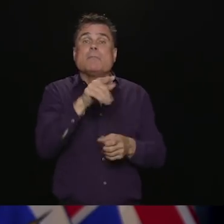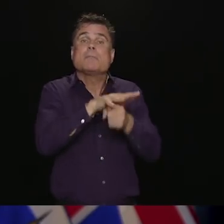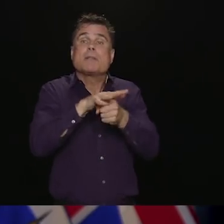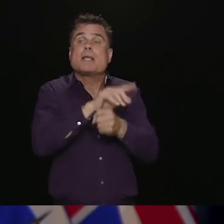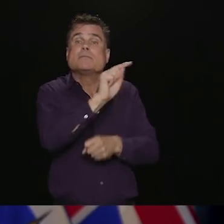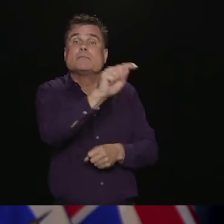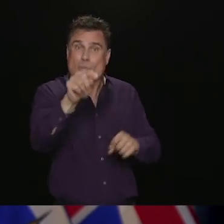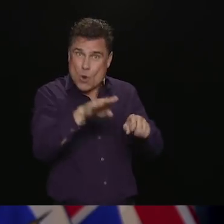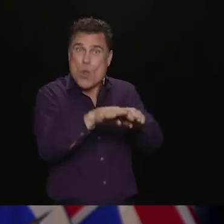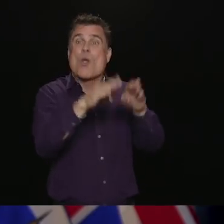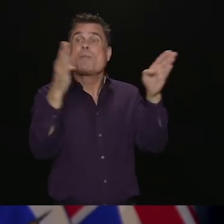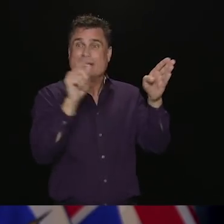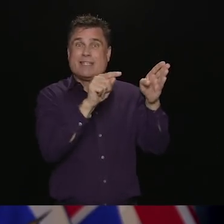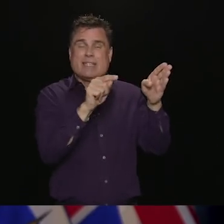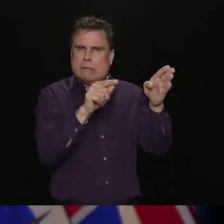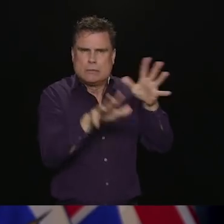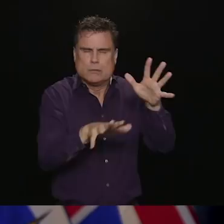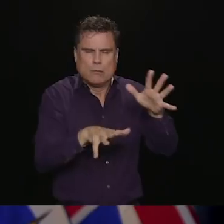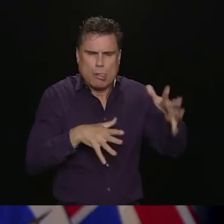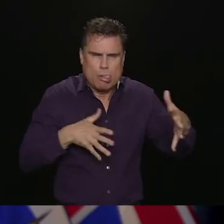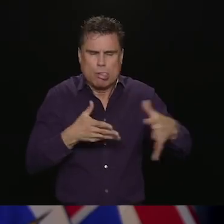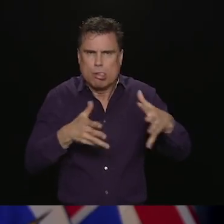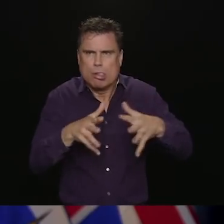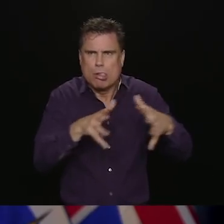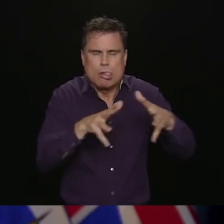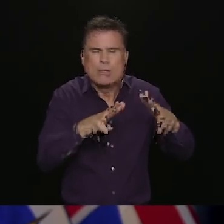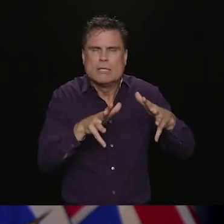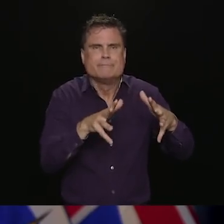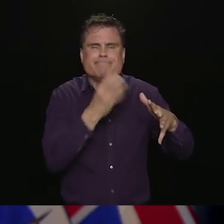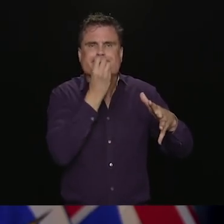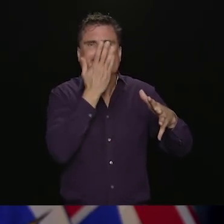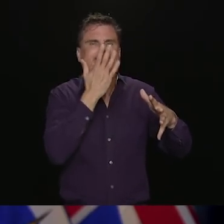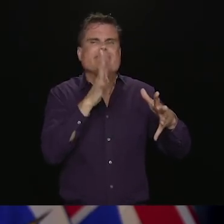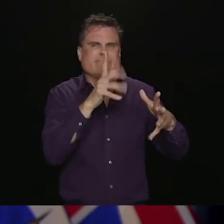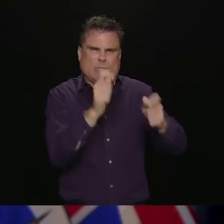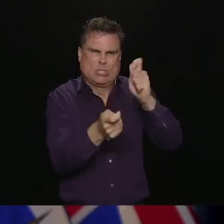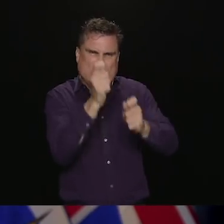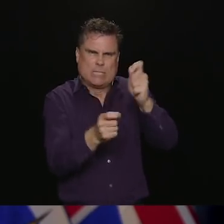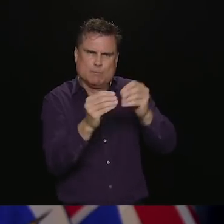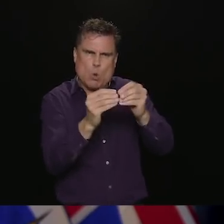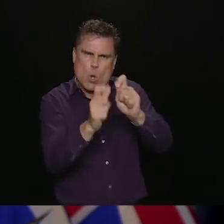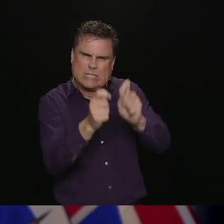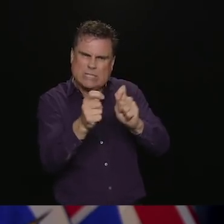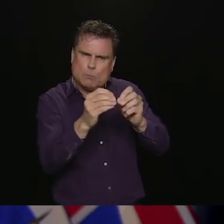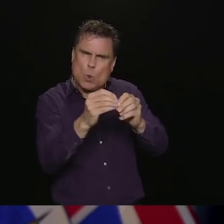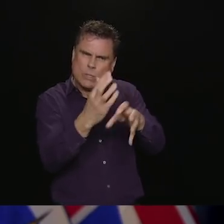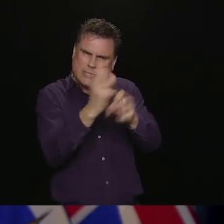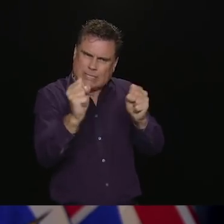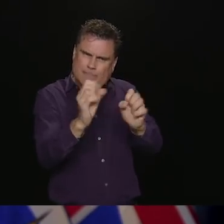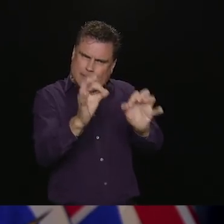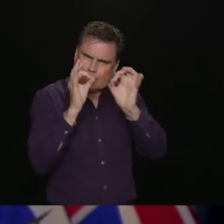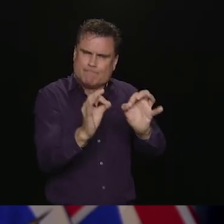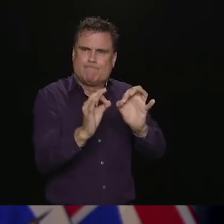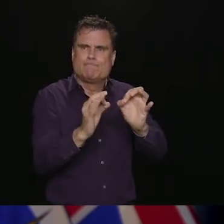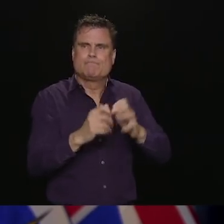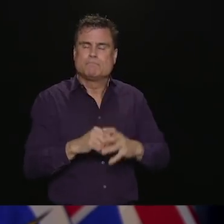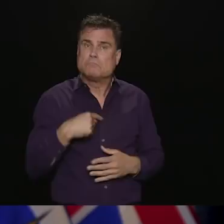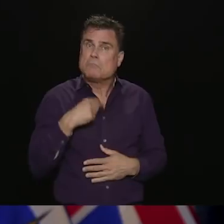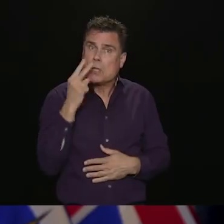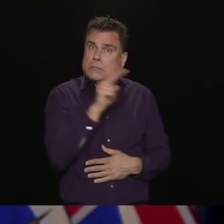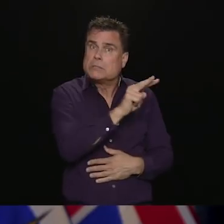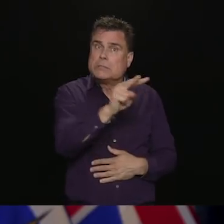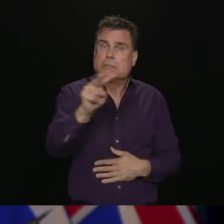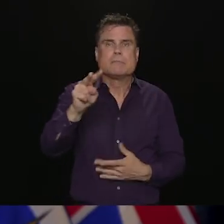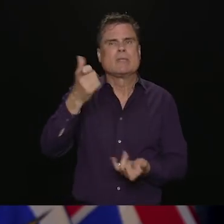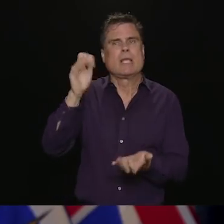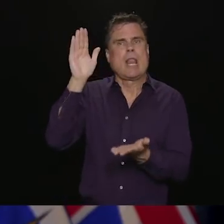think it's been really helpful for that. And it takes that sort of fear sense away, both for the staff, the educators, and the